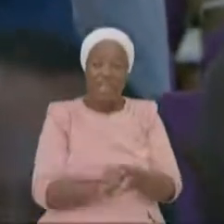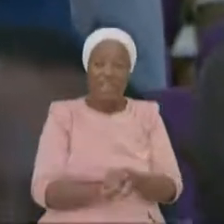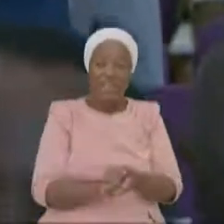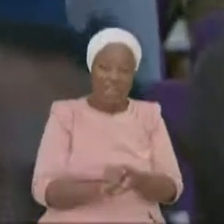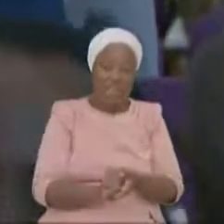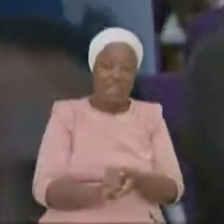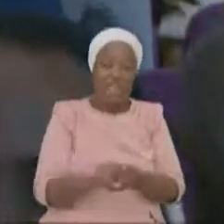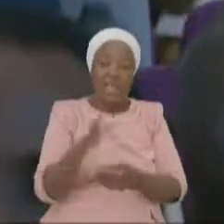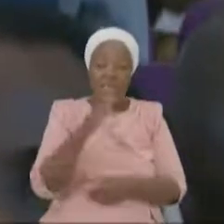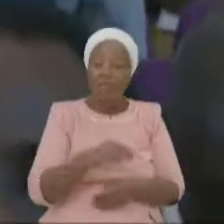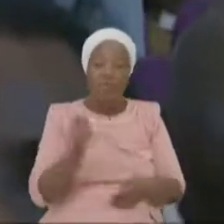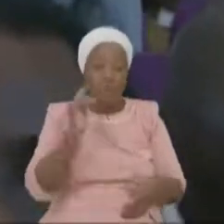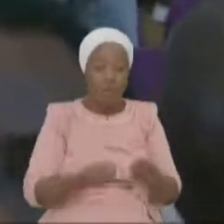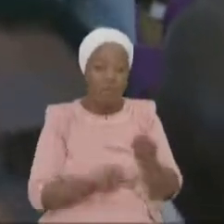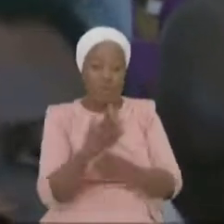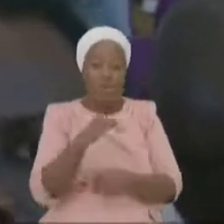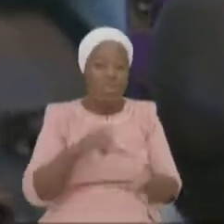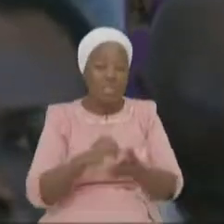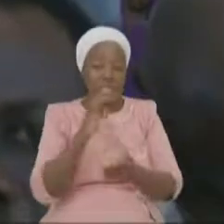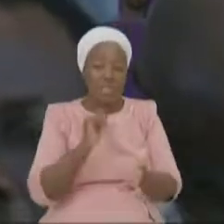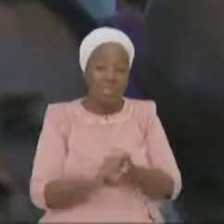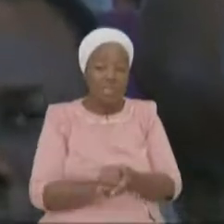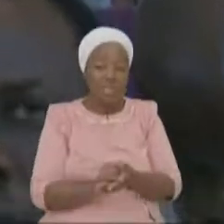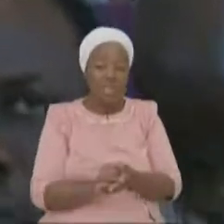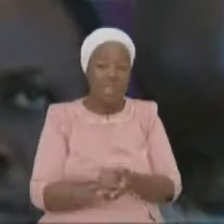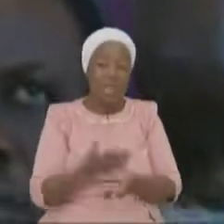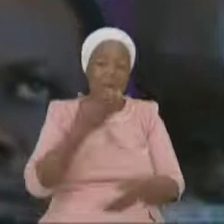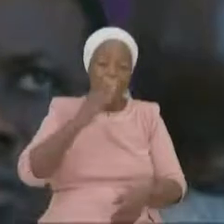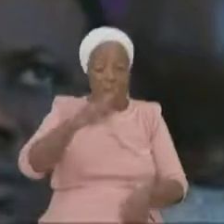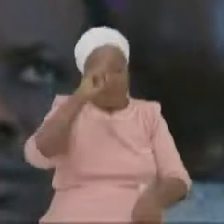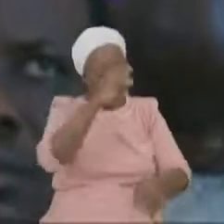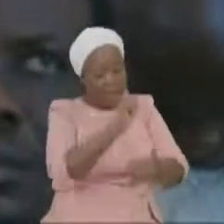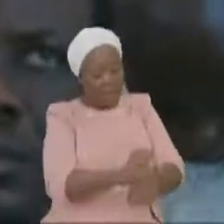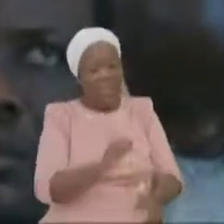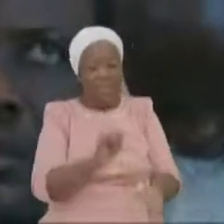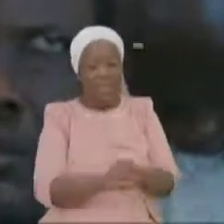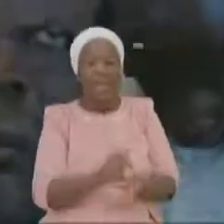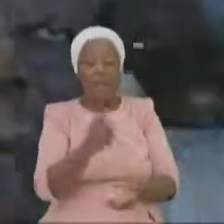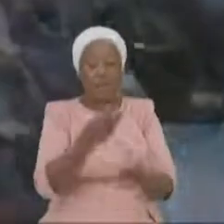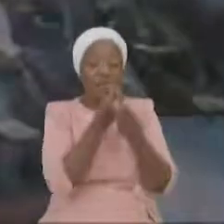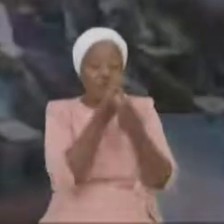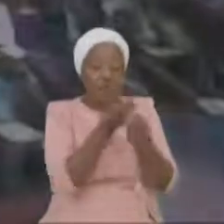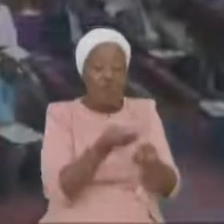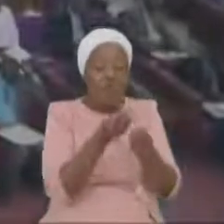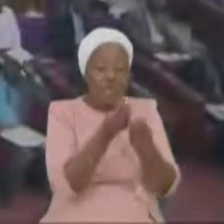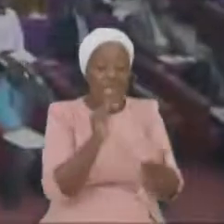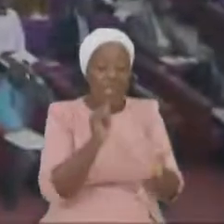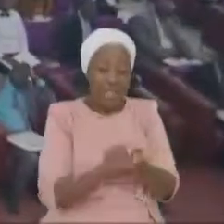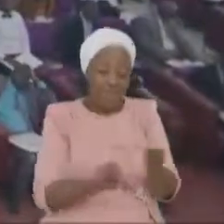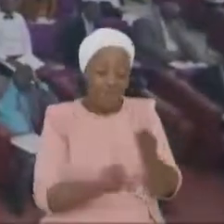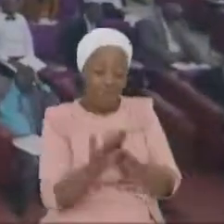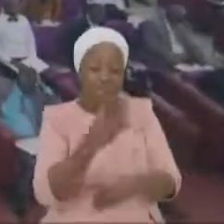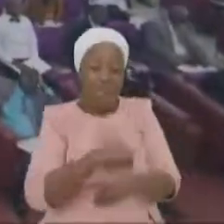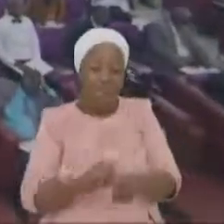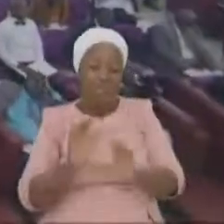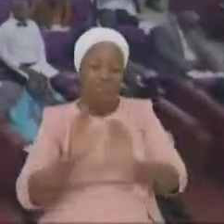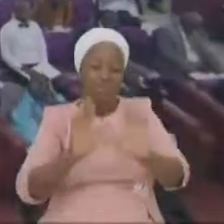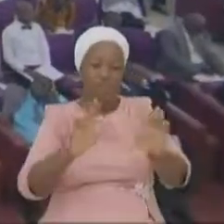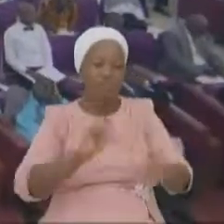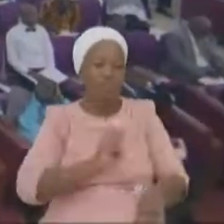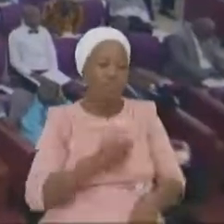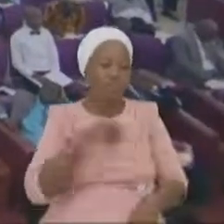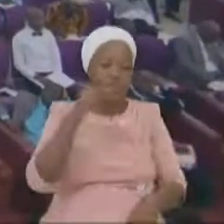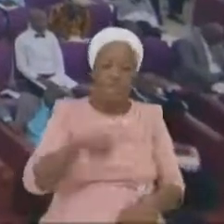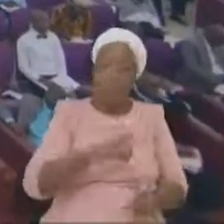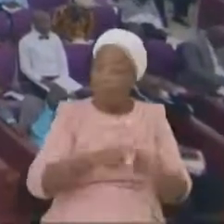the monster we feed that grows and then pulls us down. When you don't